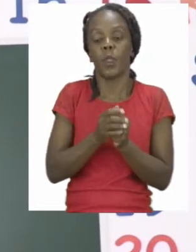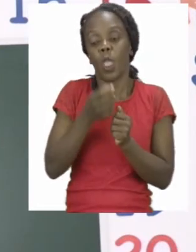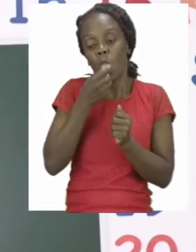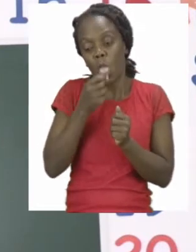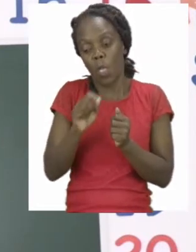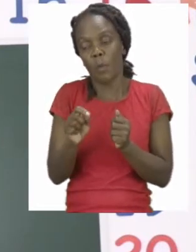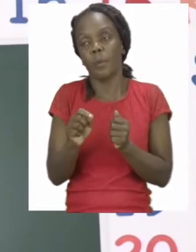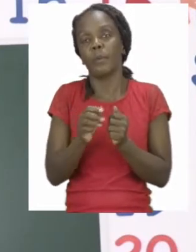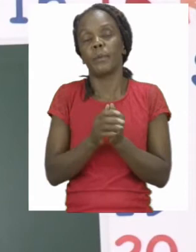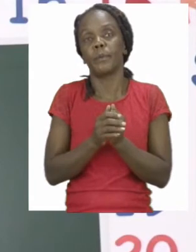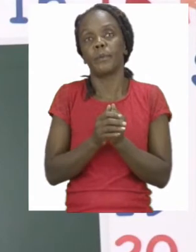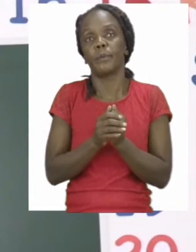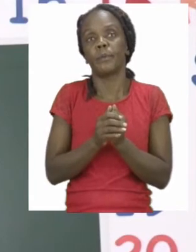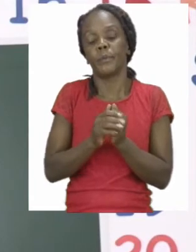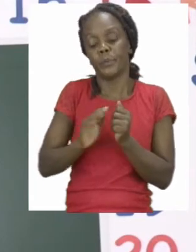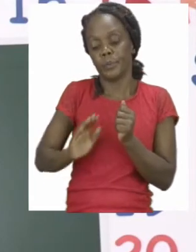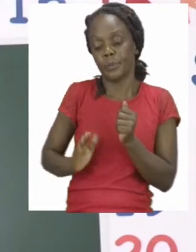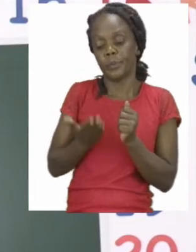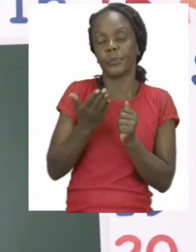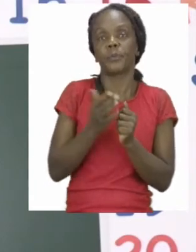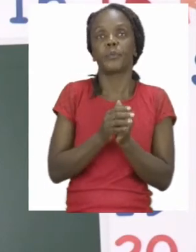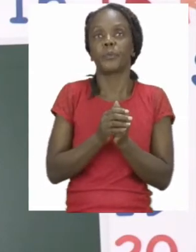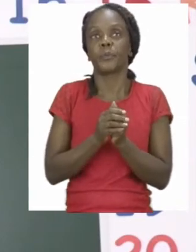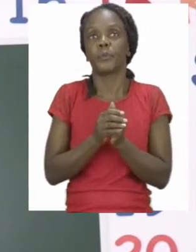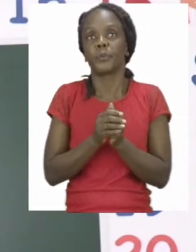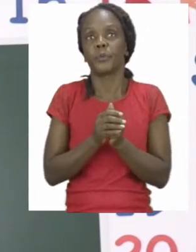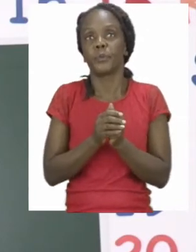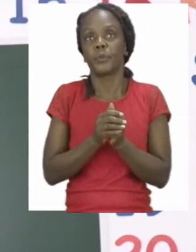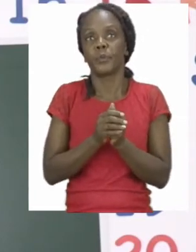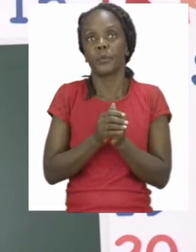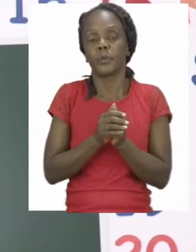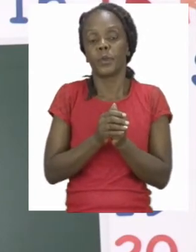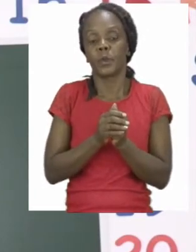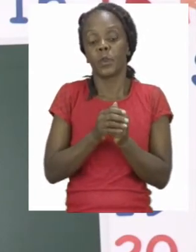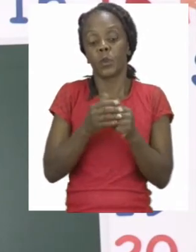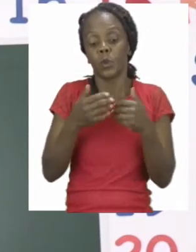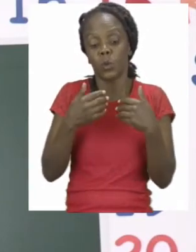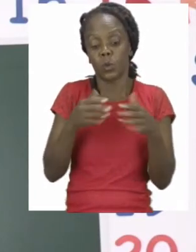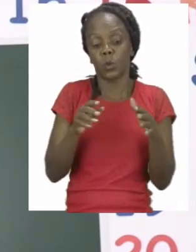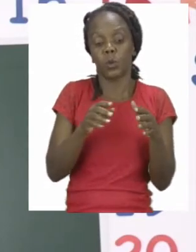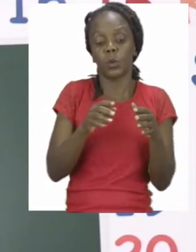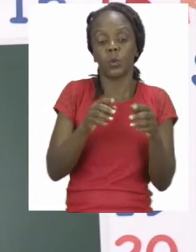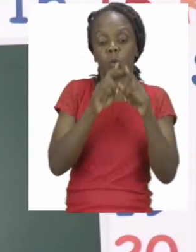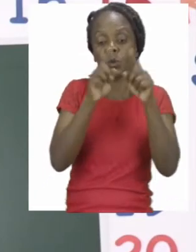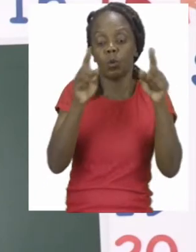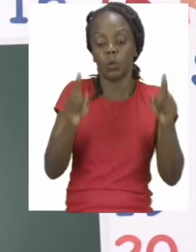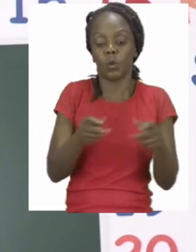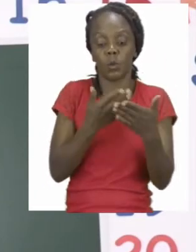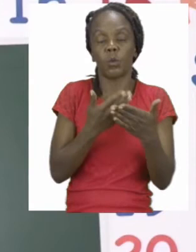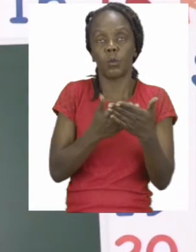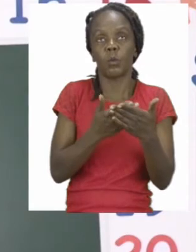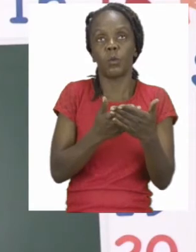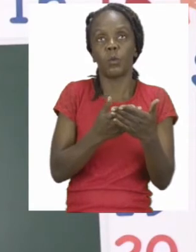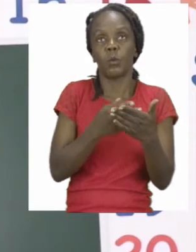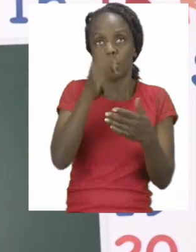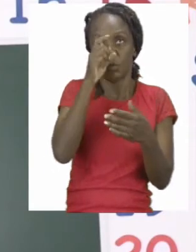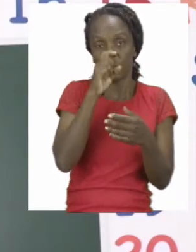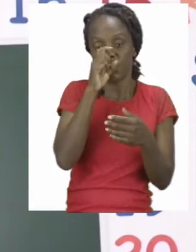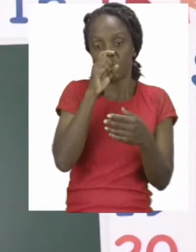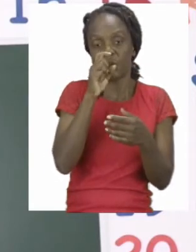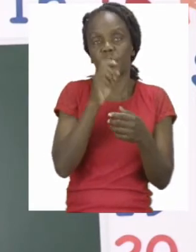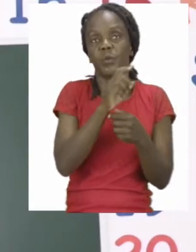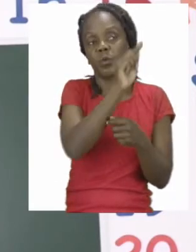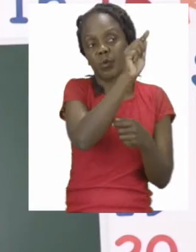pencil. You're going to take it and you're going to start at the picture of the girl, which is the sister, and you're going to draw